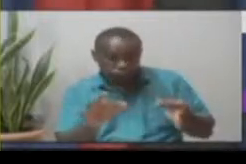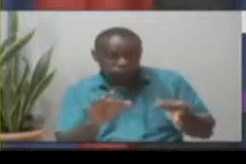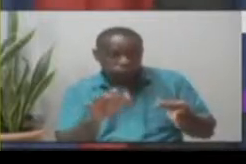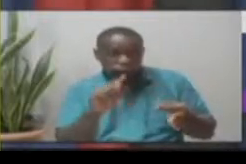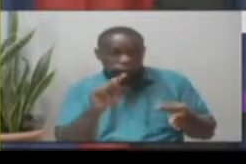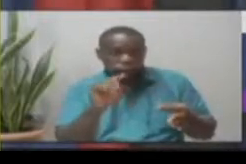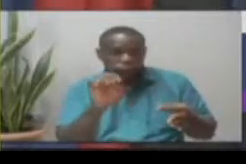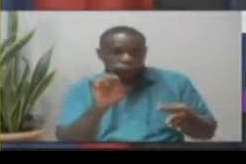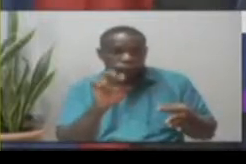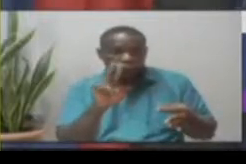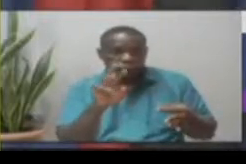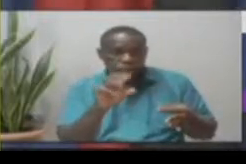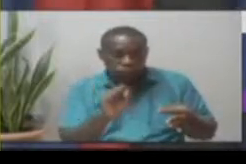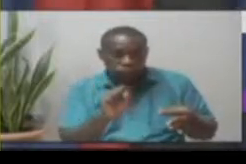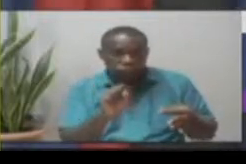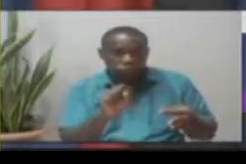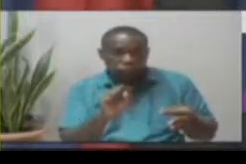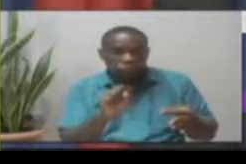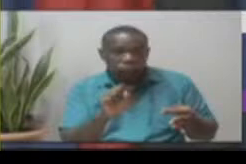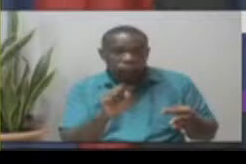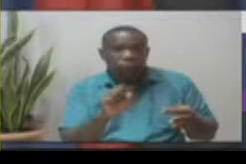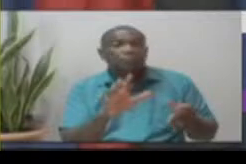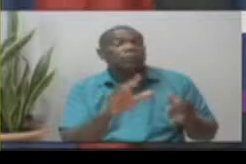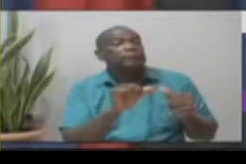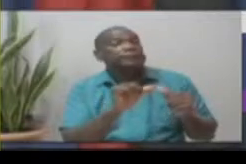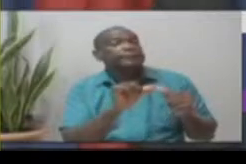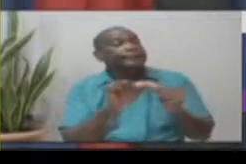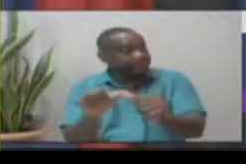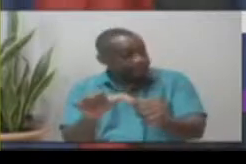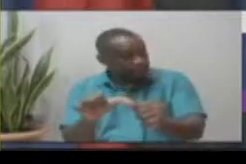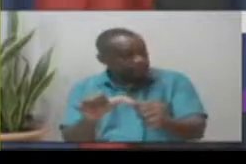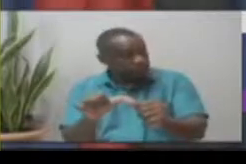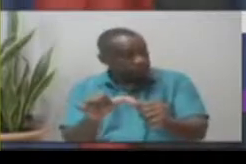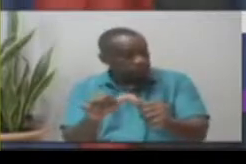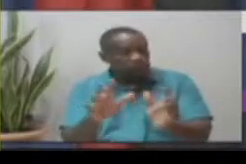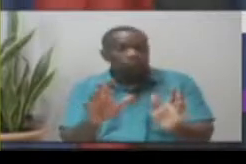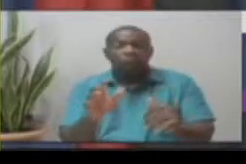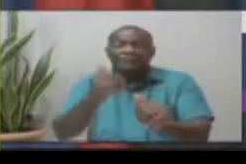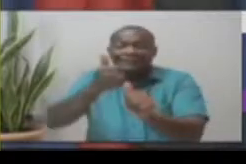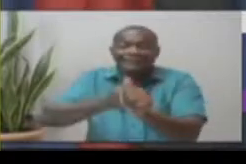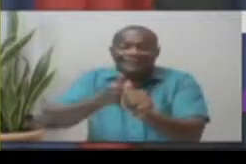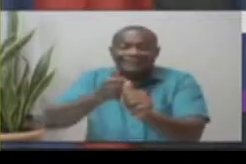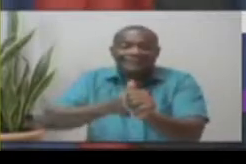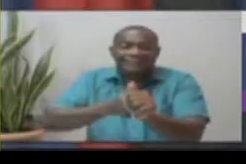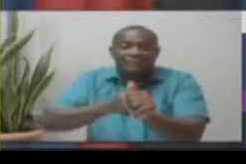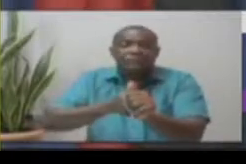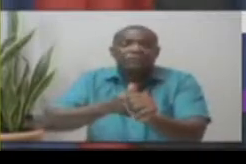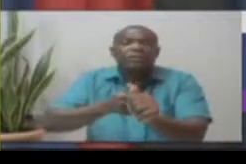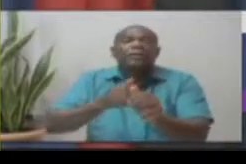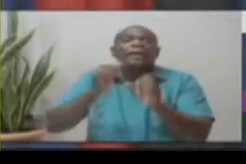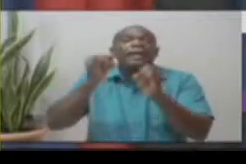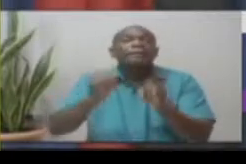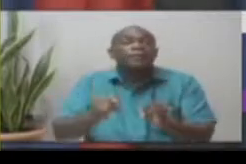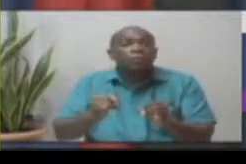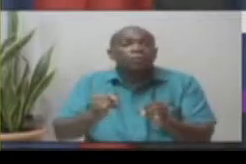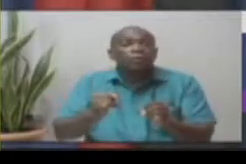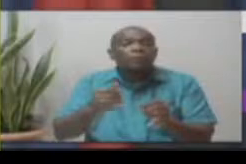matter, and each individual will make his or her own